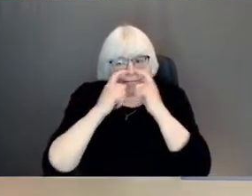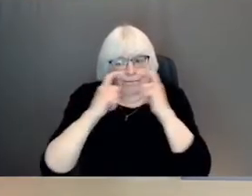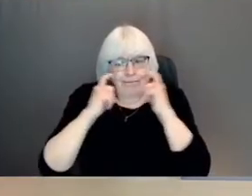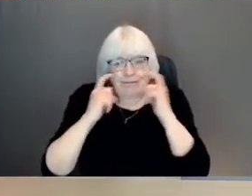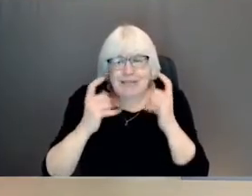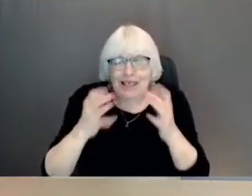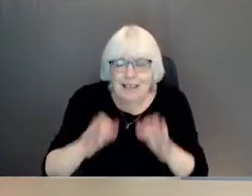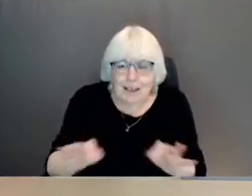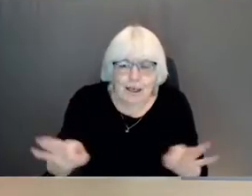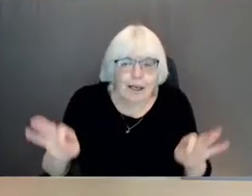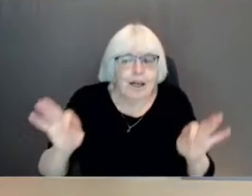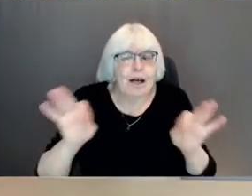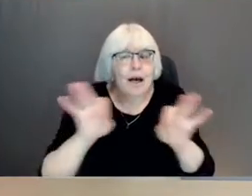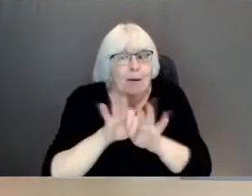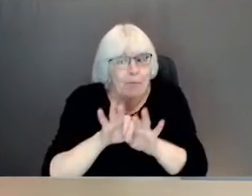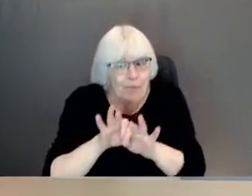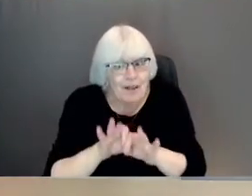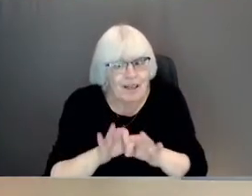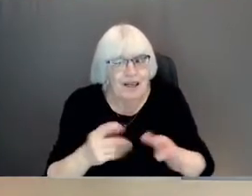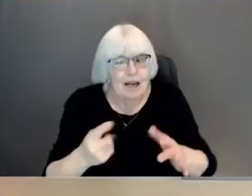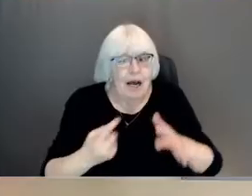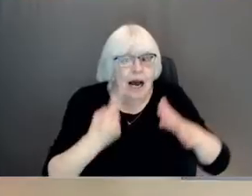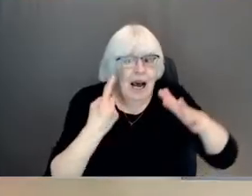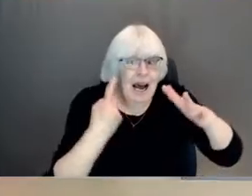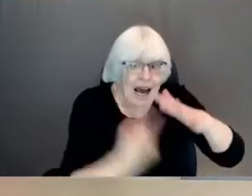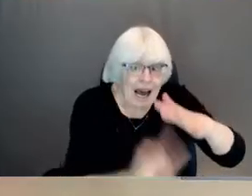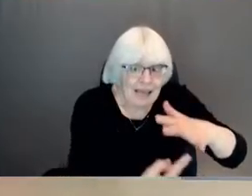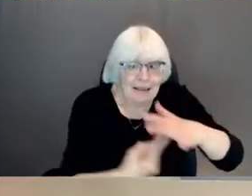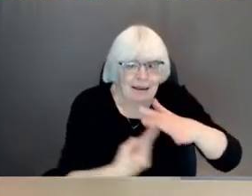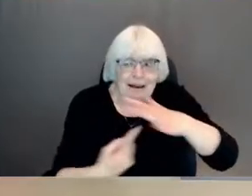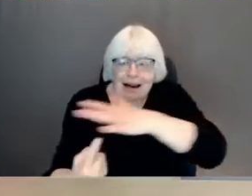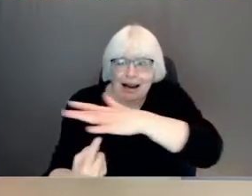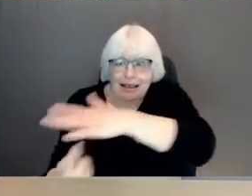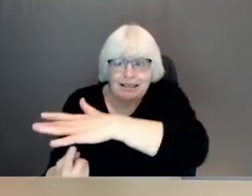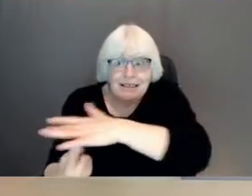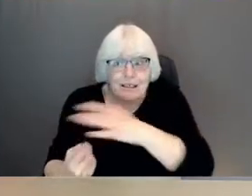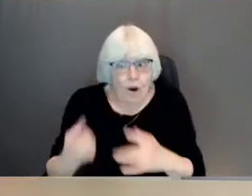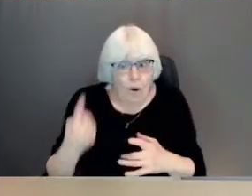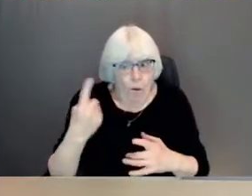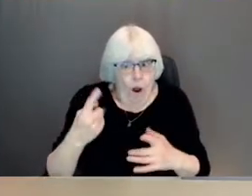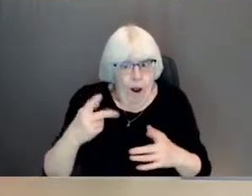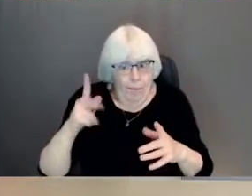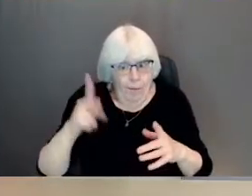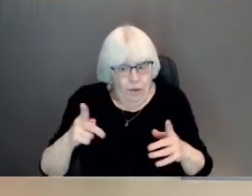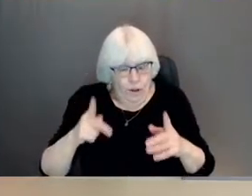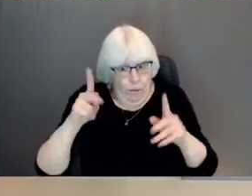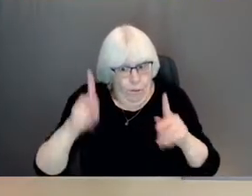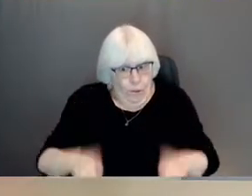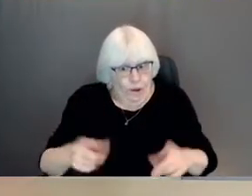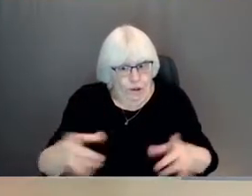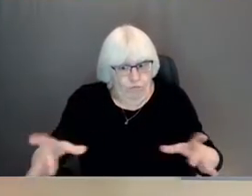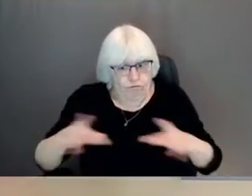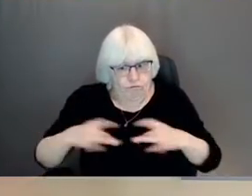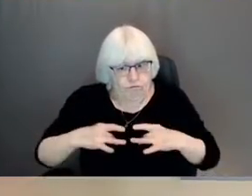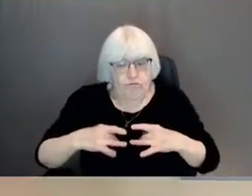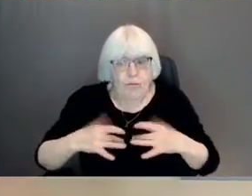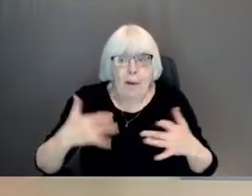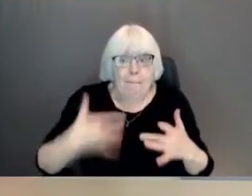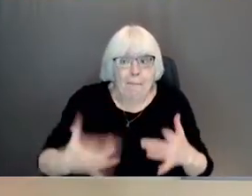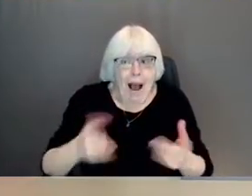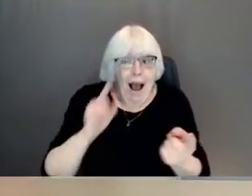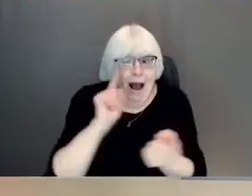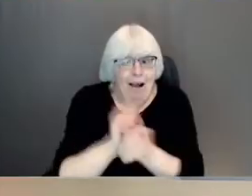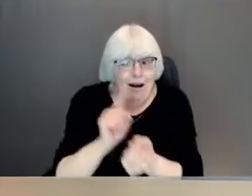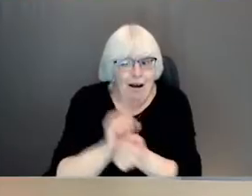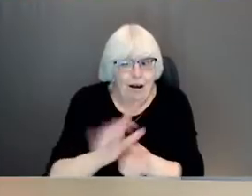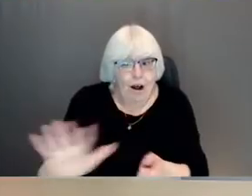of 4 close contacts. As I mentioned last week, we have implemented a test-to-stay policy to support the provision